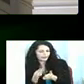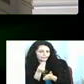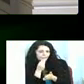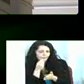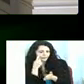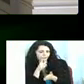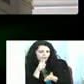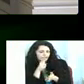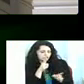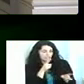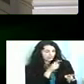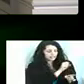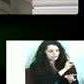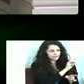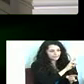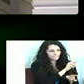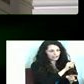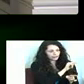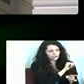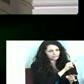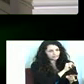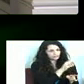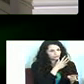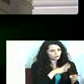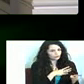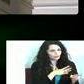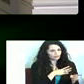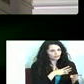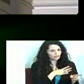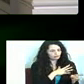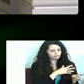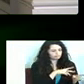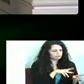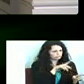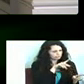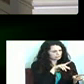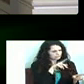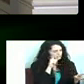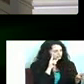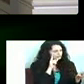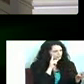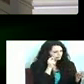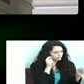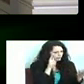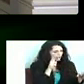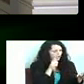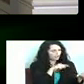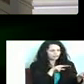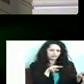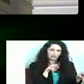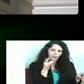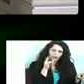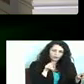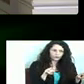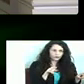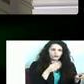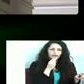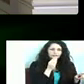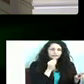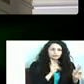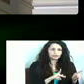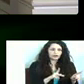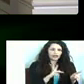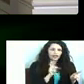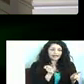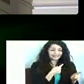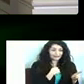The Samaritan woman, taken aback, asked, "How come you, a Jew, are asking me, a Samaritan woman,